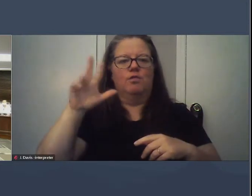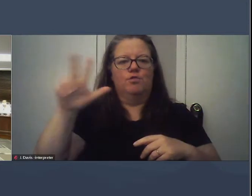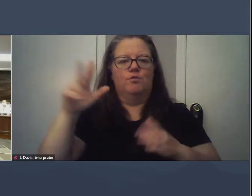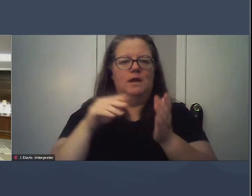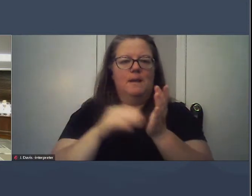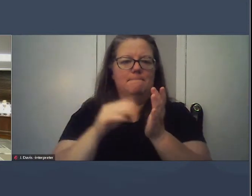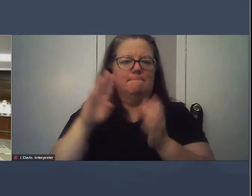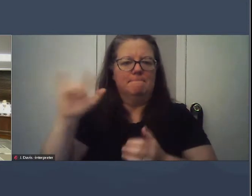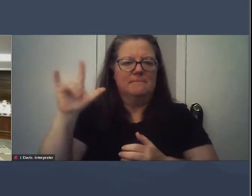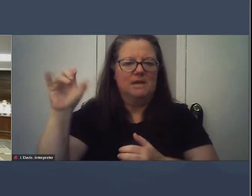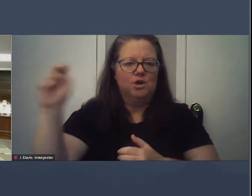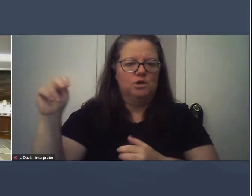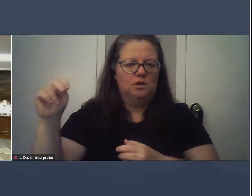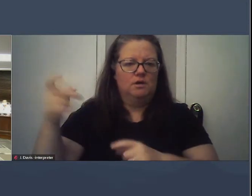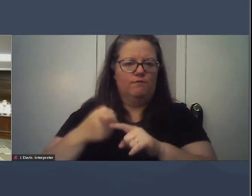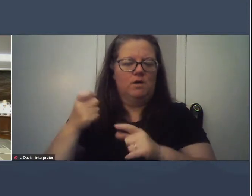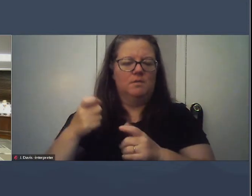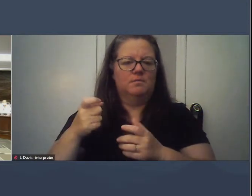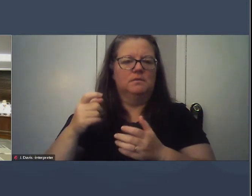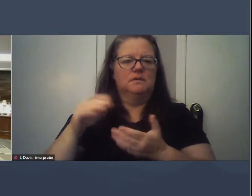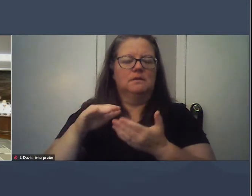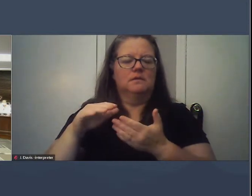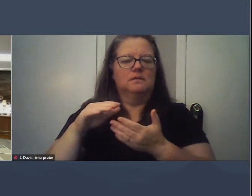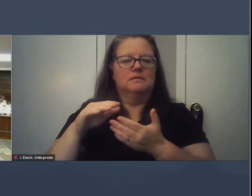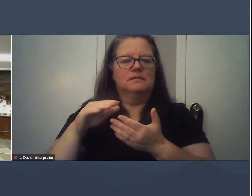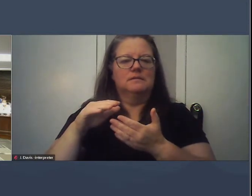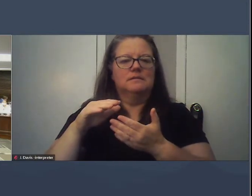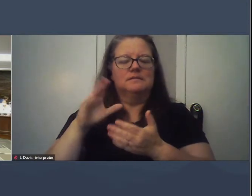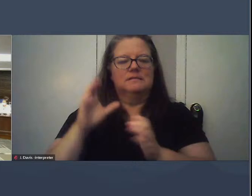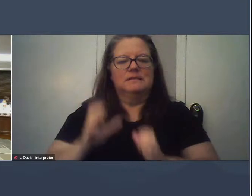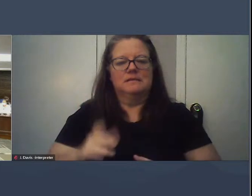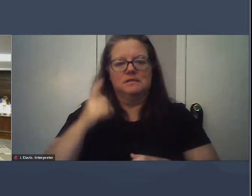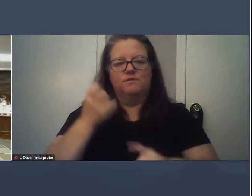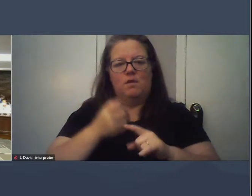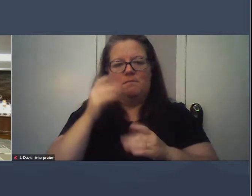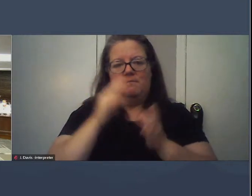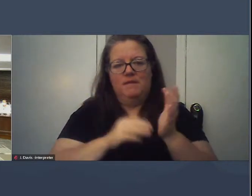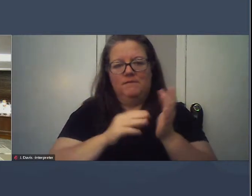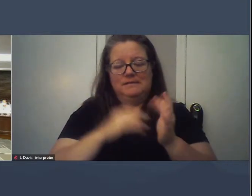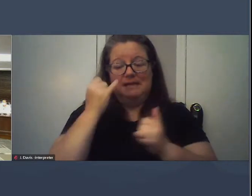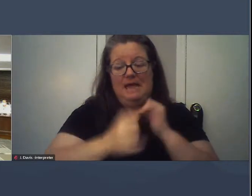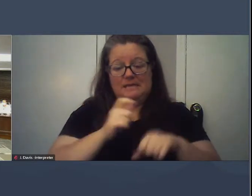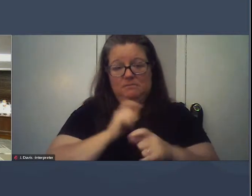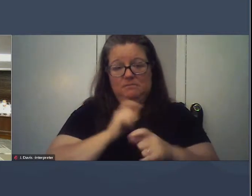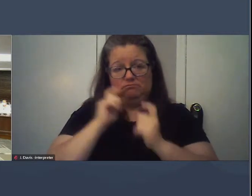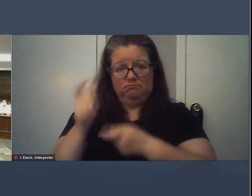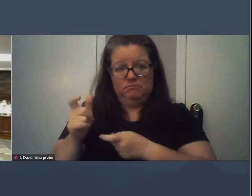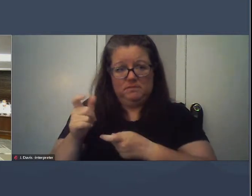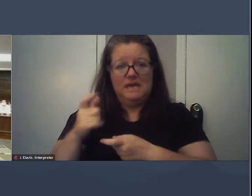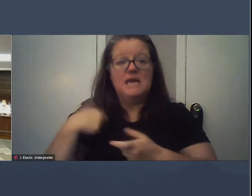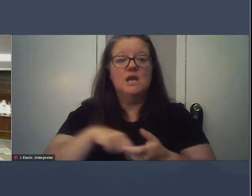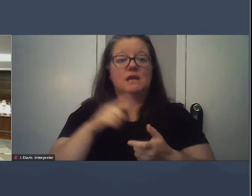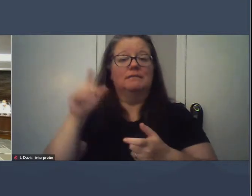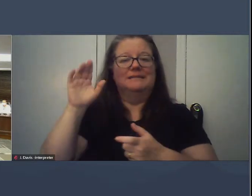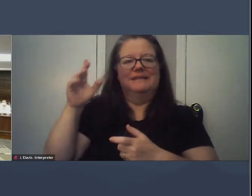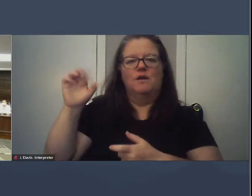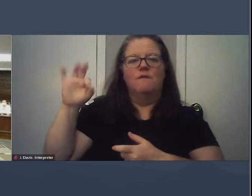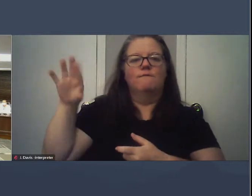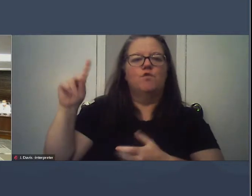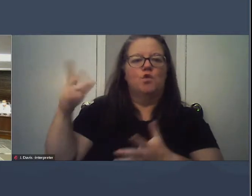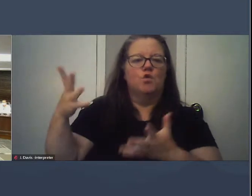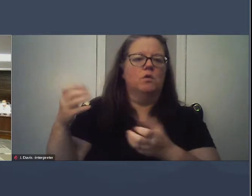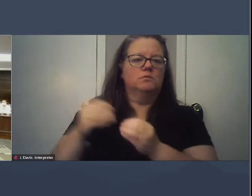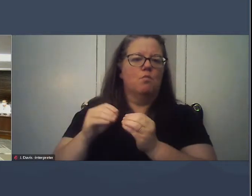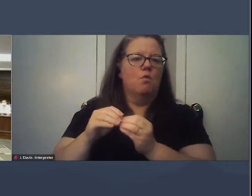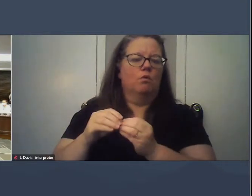citizens of Memphis. Yeah. And the last contribution from TVA, I think, was $1 million, and he's asking for more. Thank you for asking.